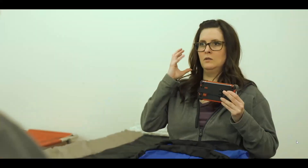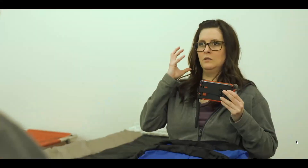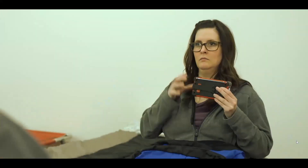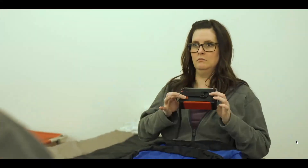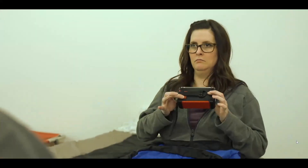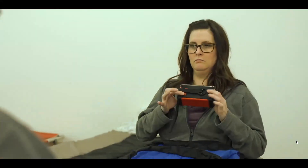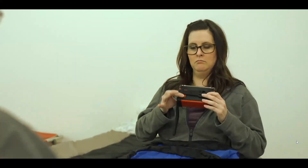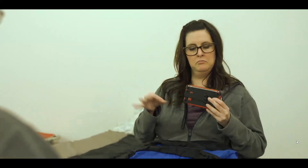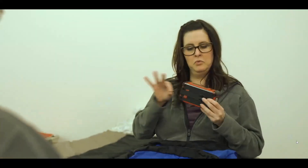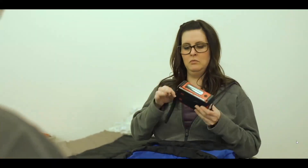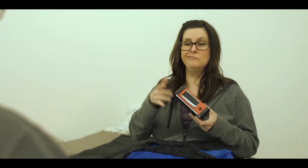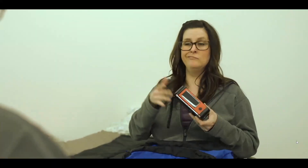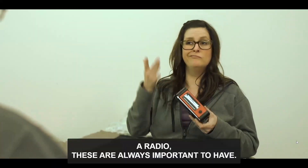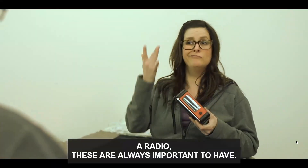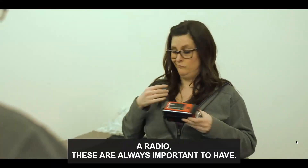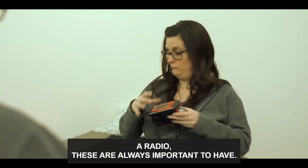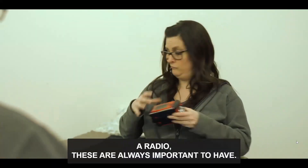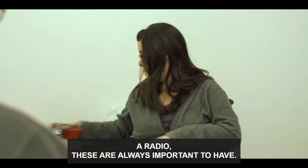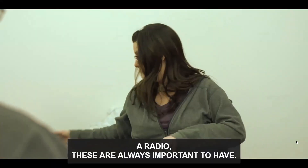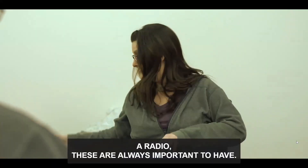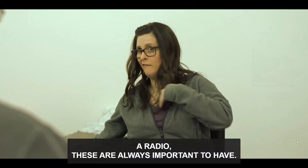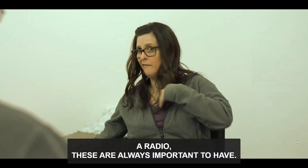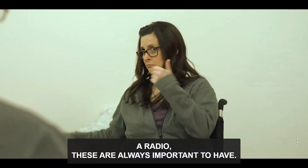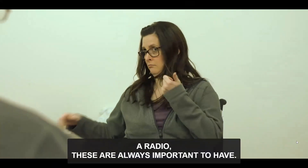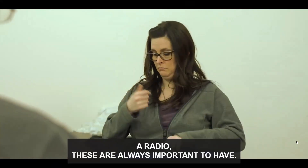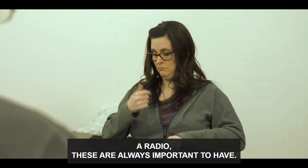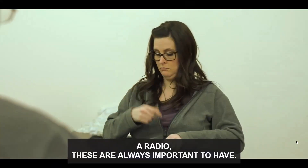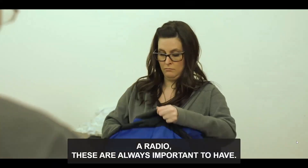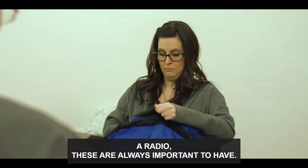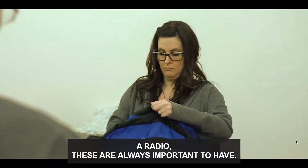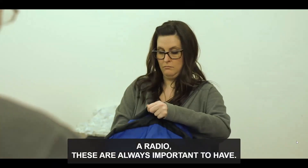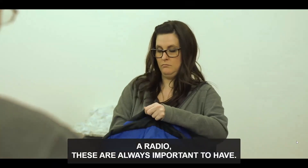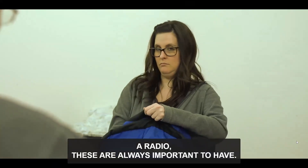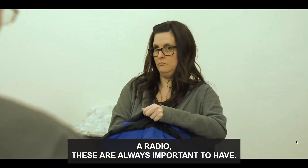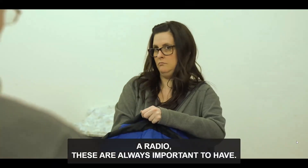A radio. These are always important to have.